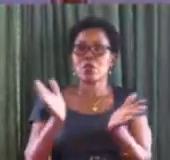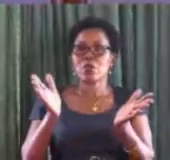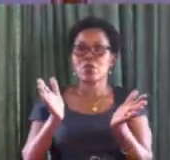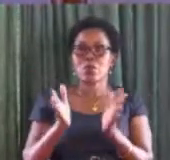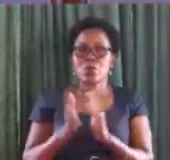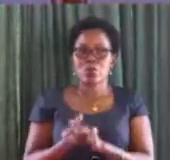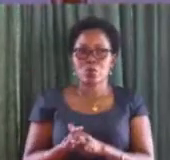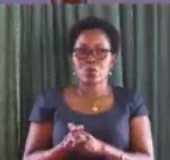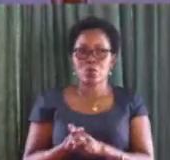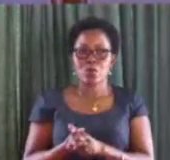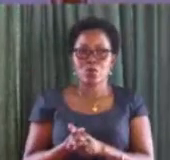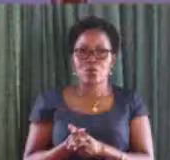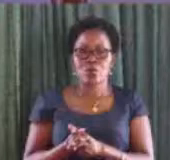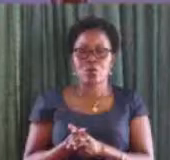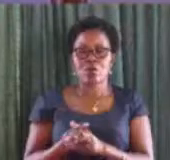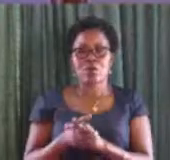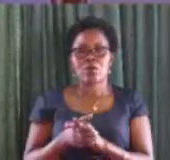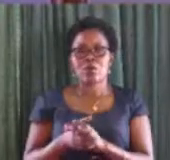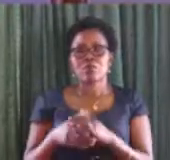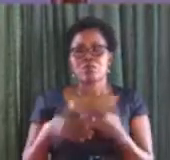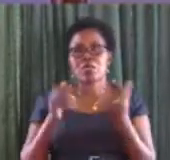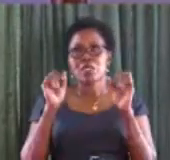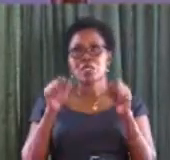Yes, but I can deduce.